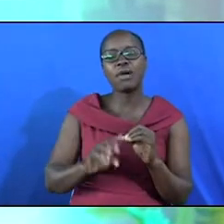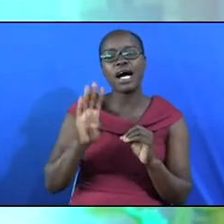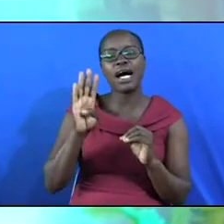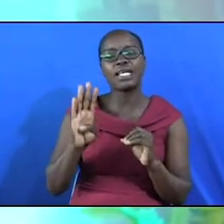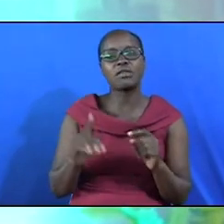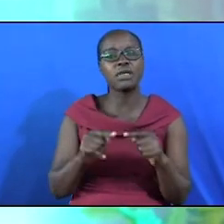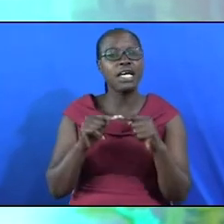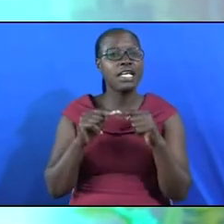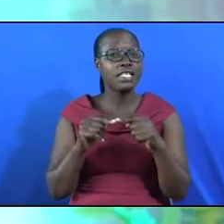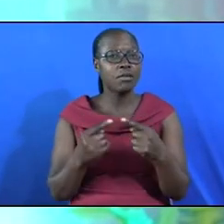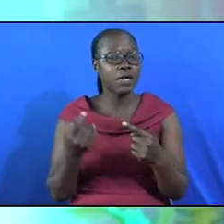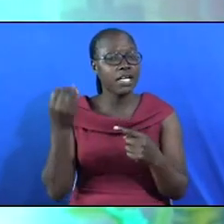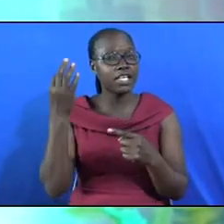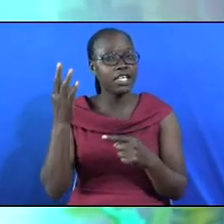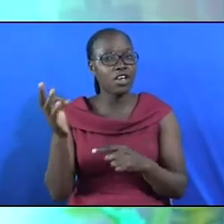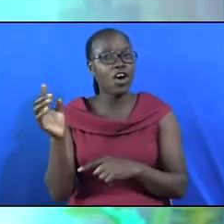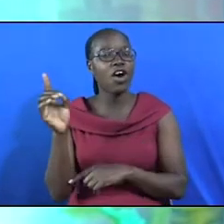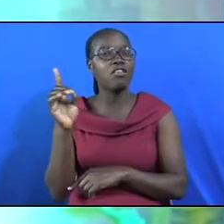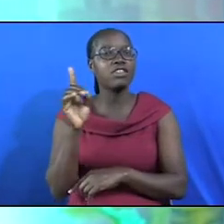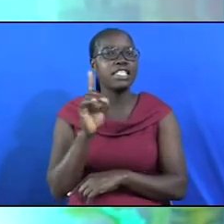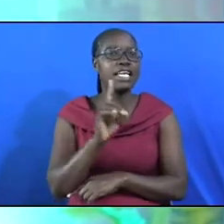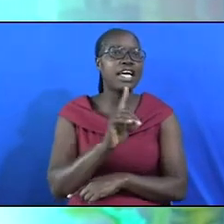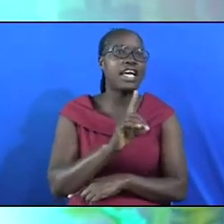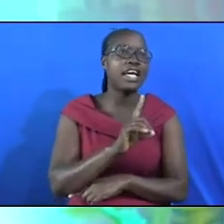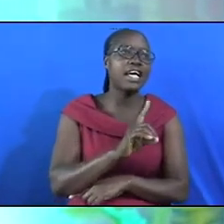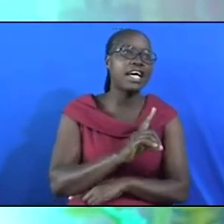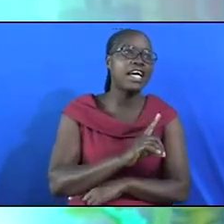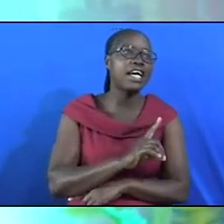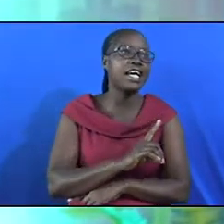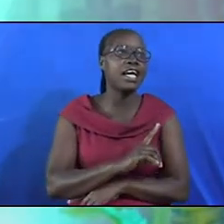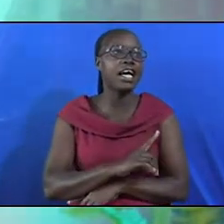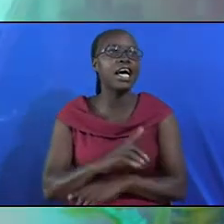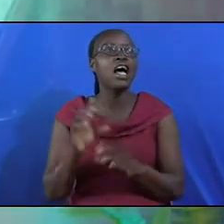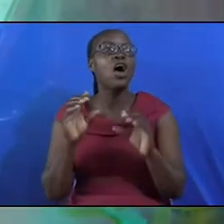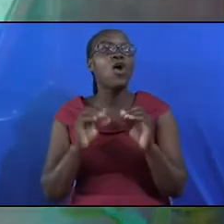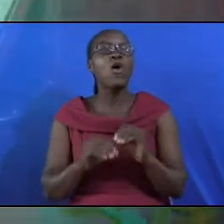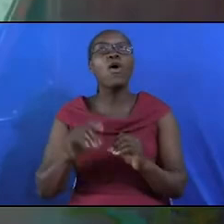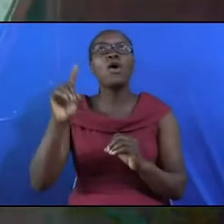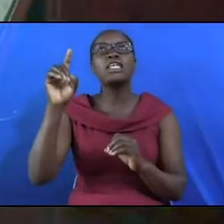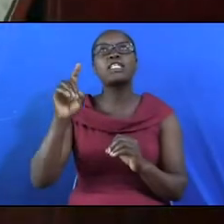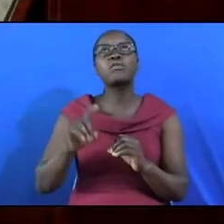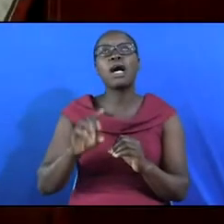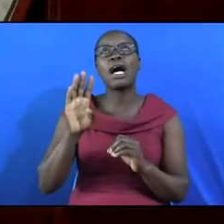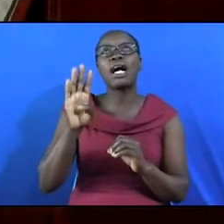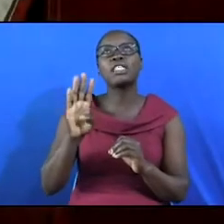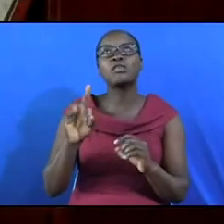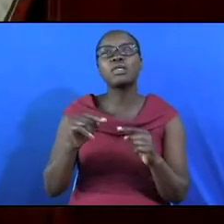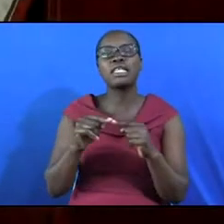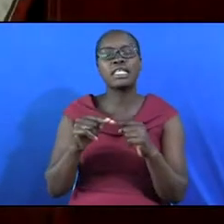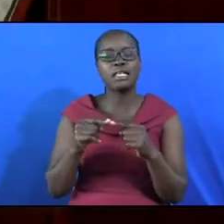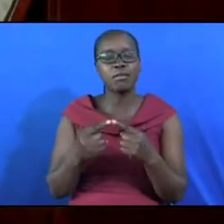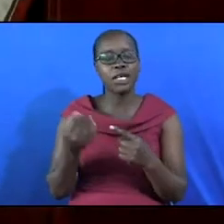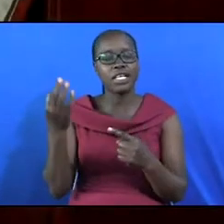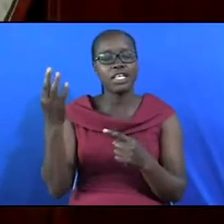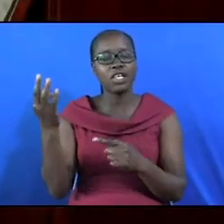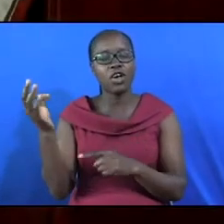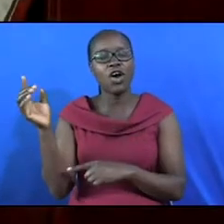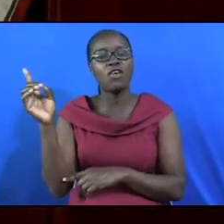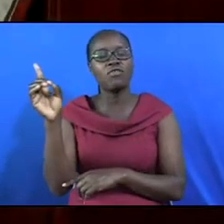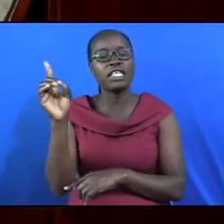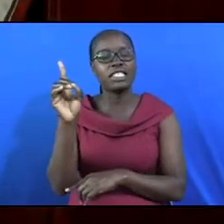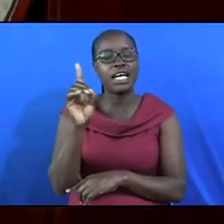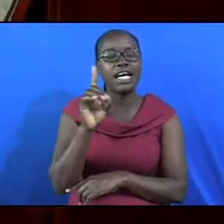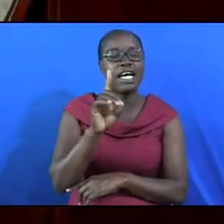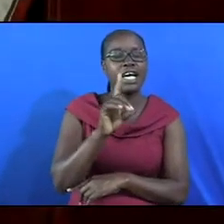Oh, it must be the breaking of the day. Oh, it must be the